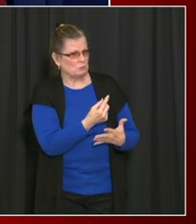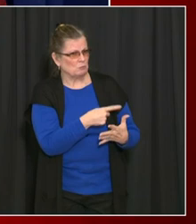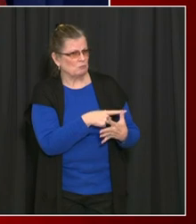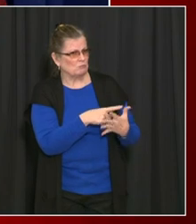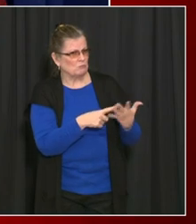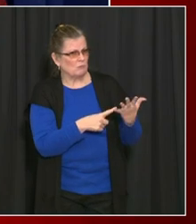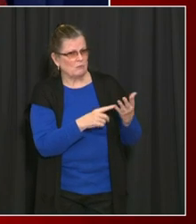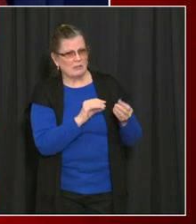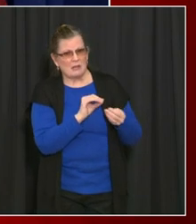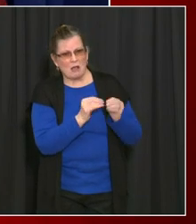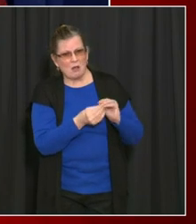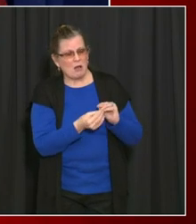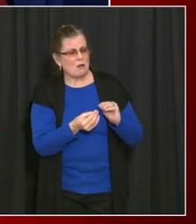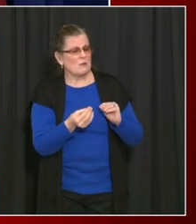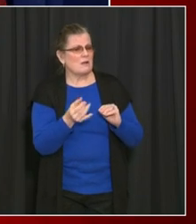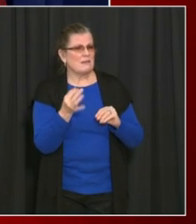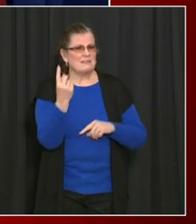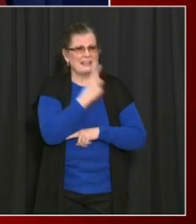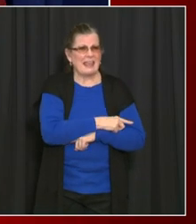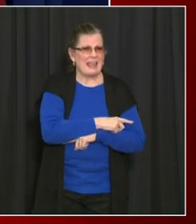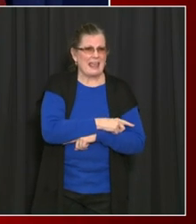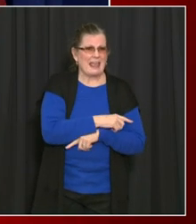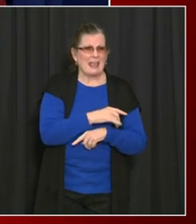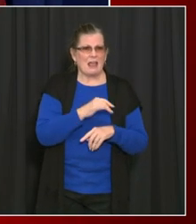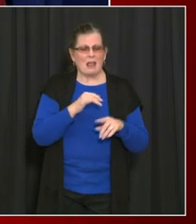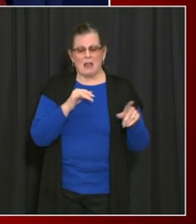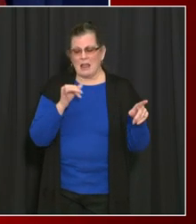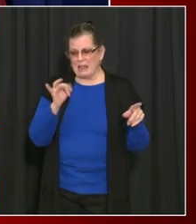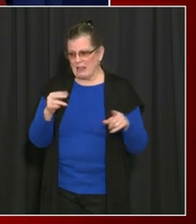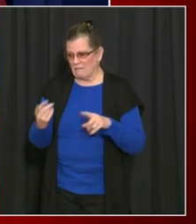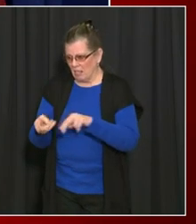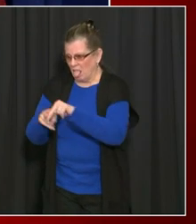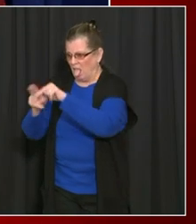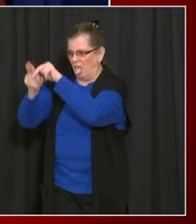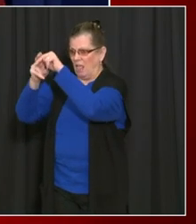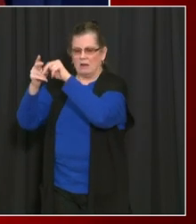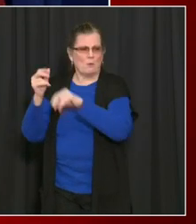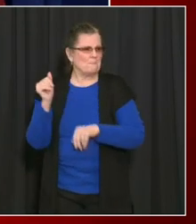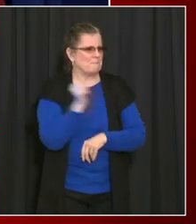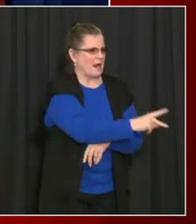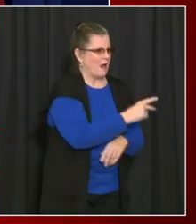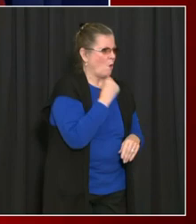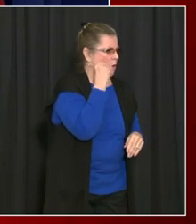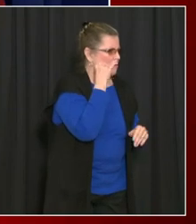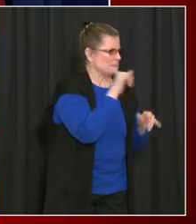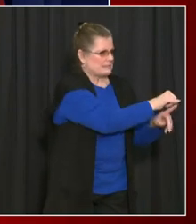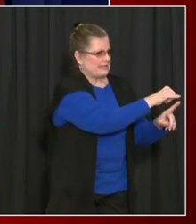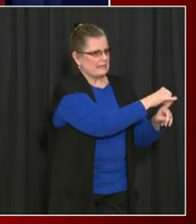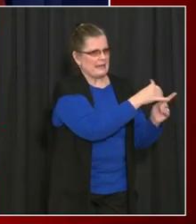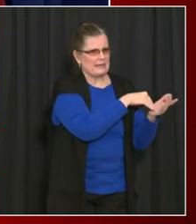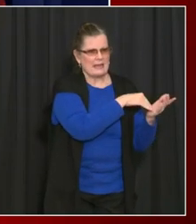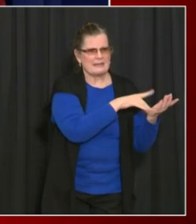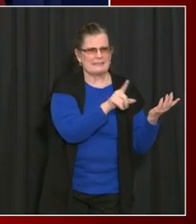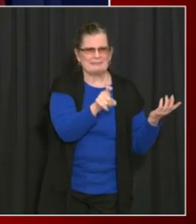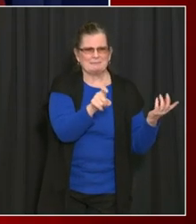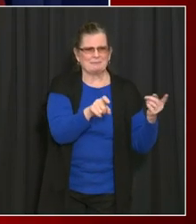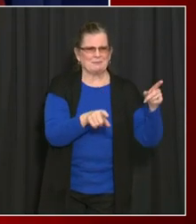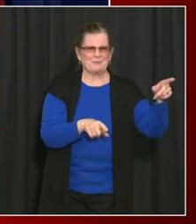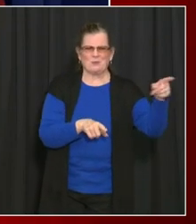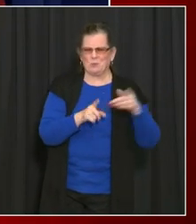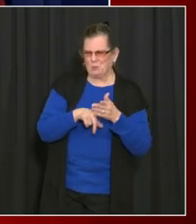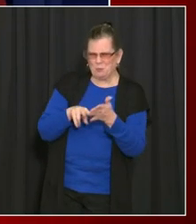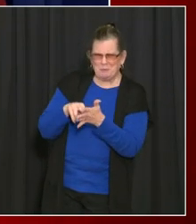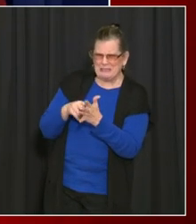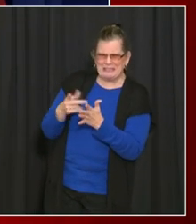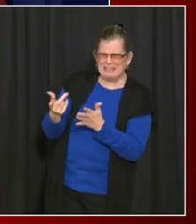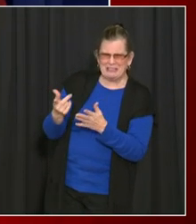community spread, we'll go back to our current posture? I don't anticipate going back. What do you mean when you say current